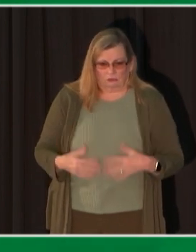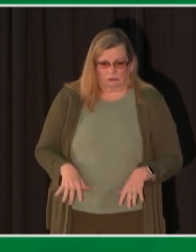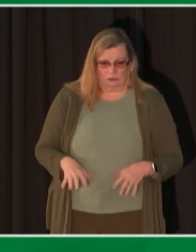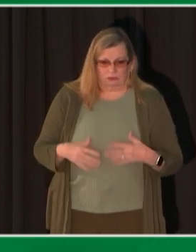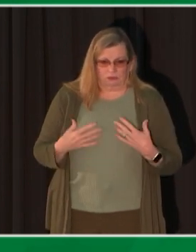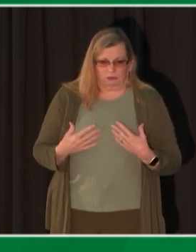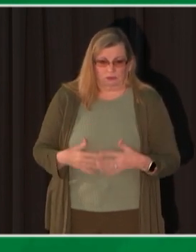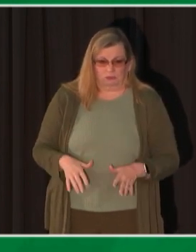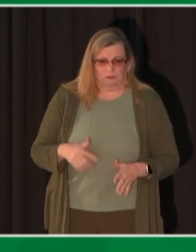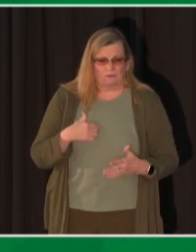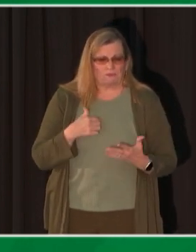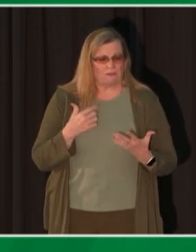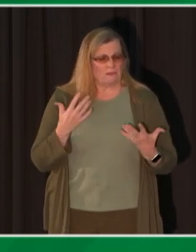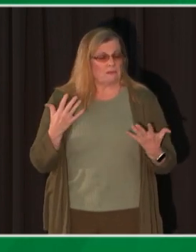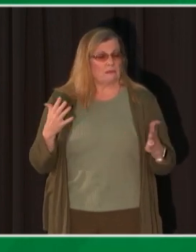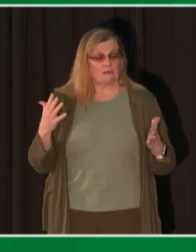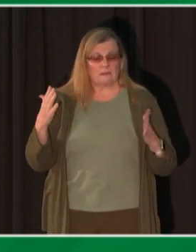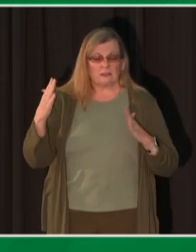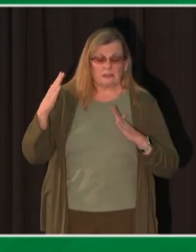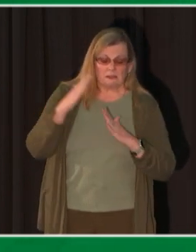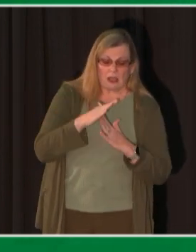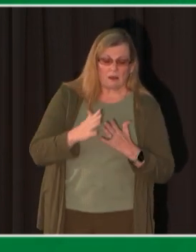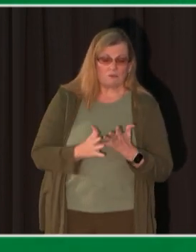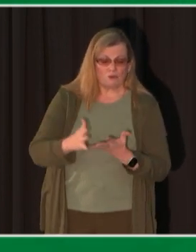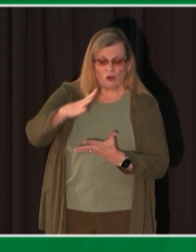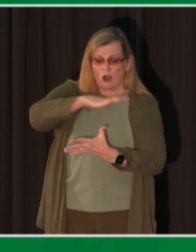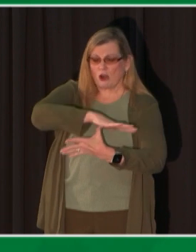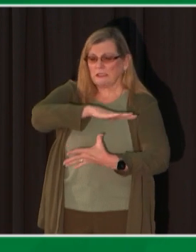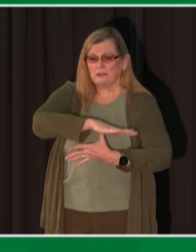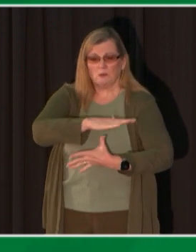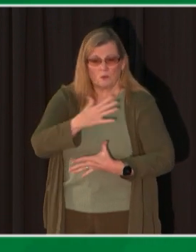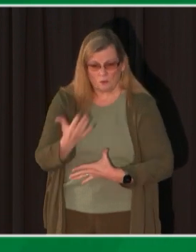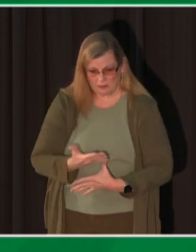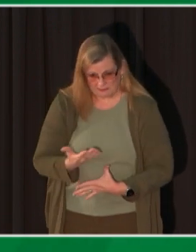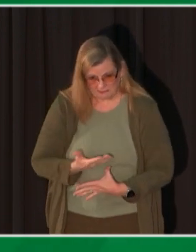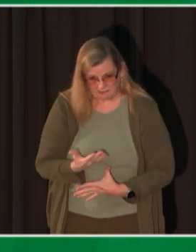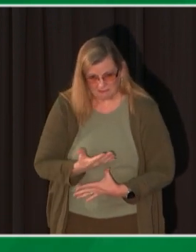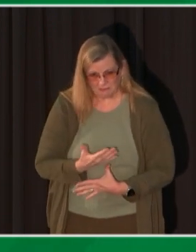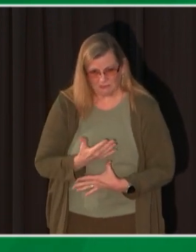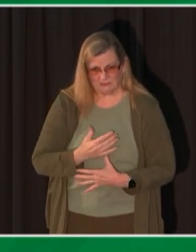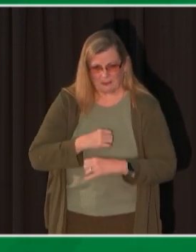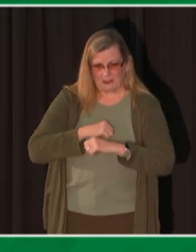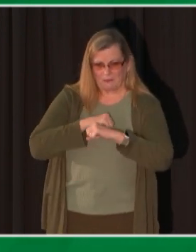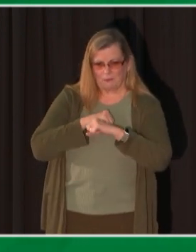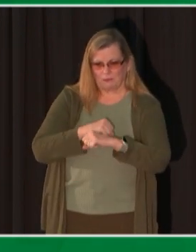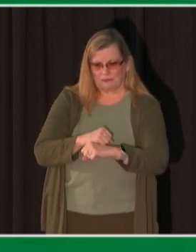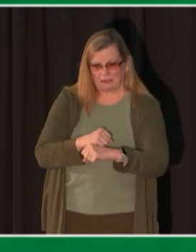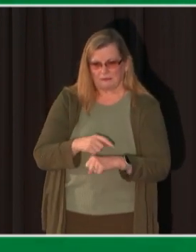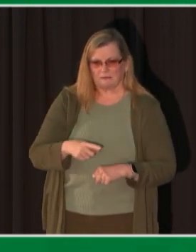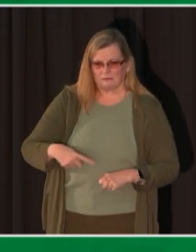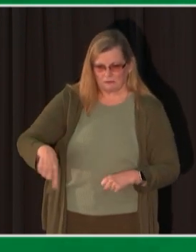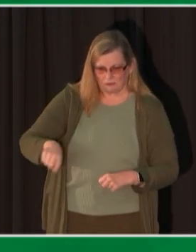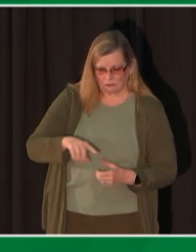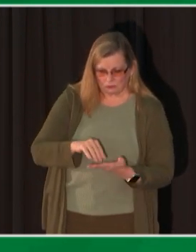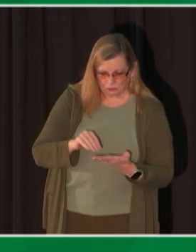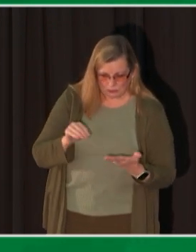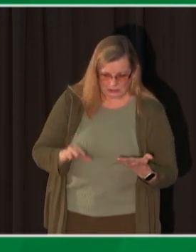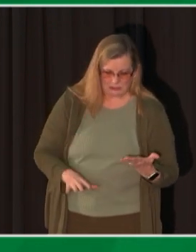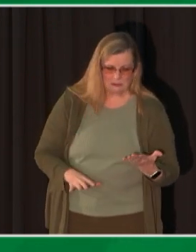top priority, of course, in making all school decisions is protecting the health and well-being of our students, our